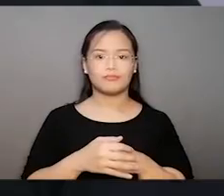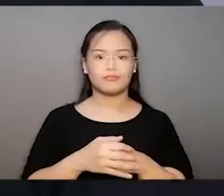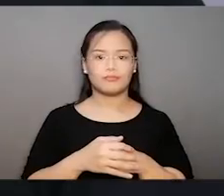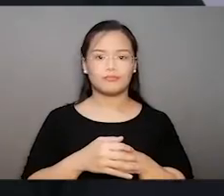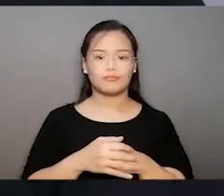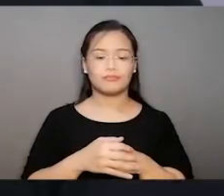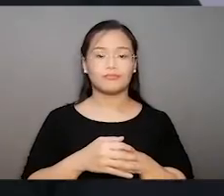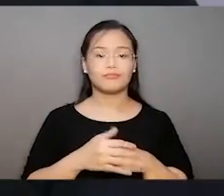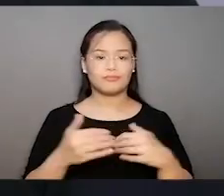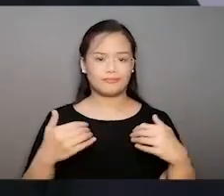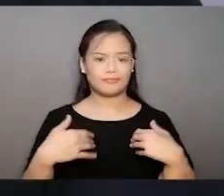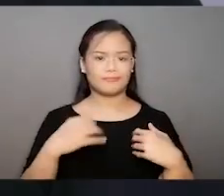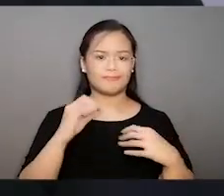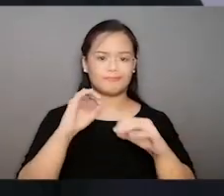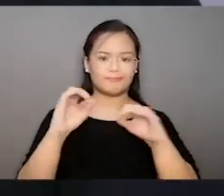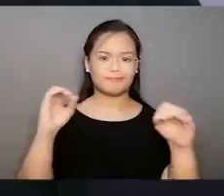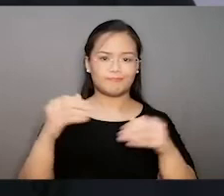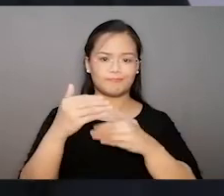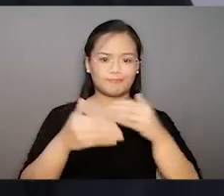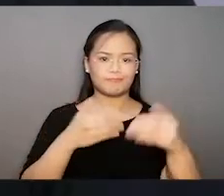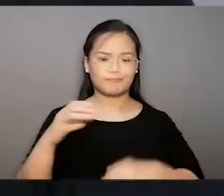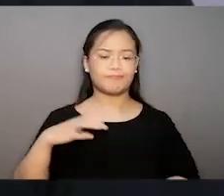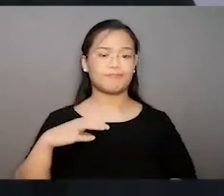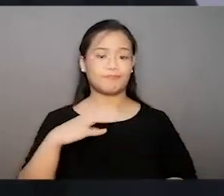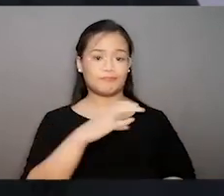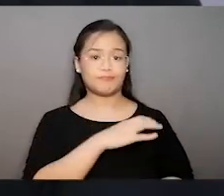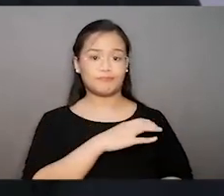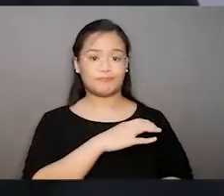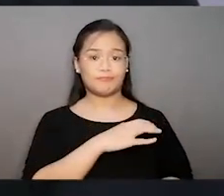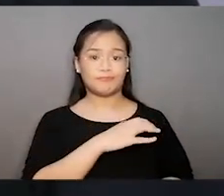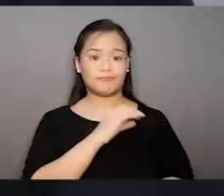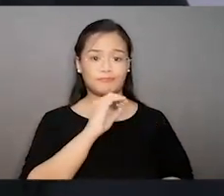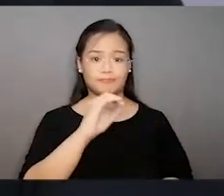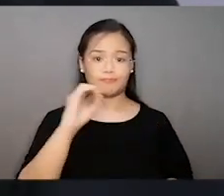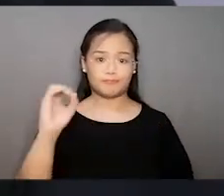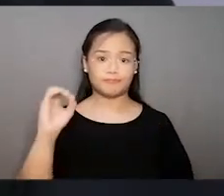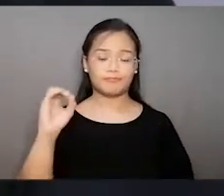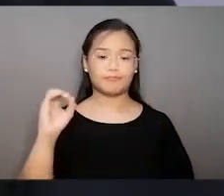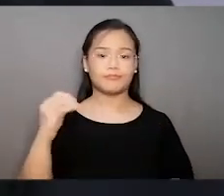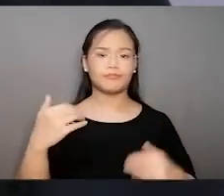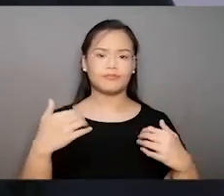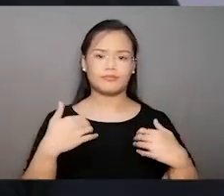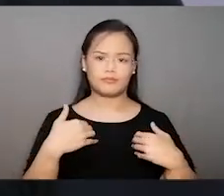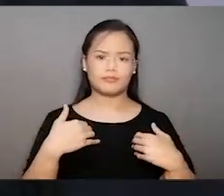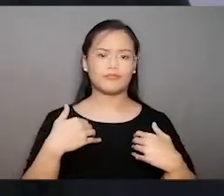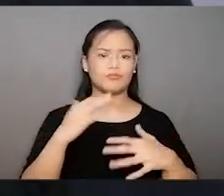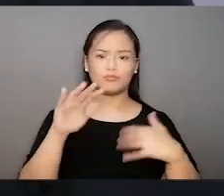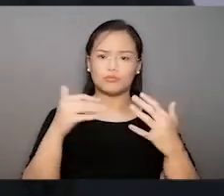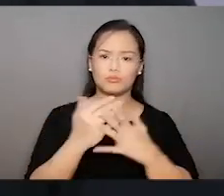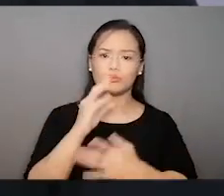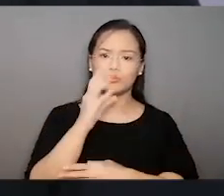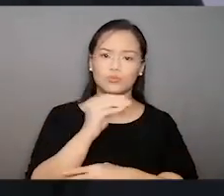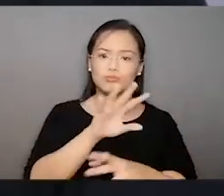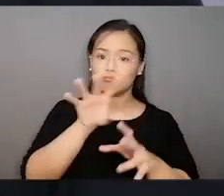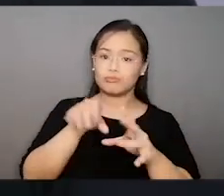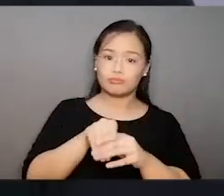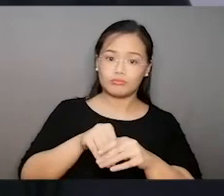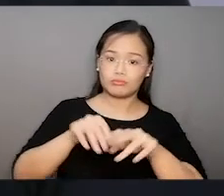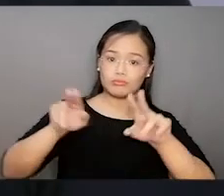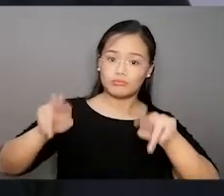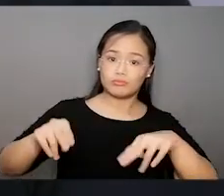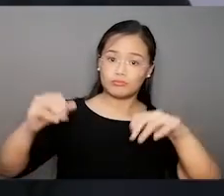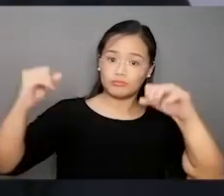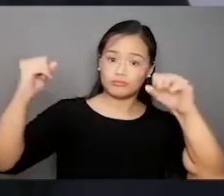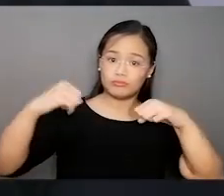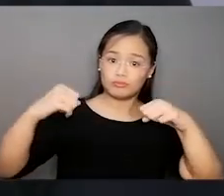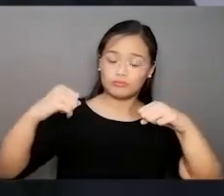committee. So, all state parties to these conventions have the duty to periodically report its